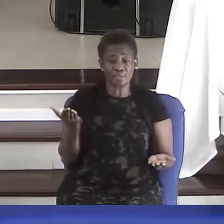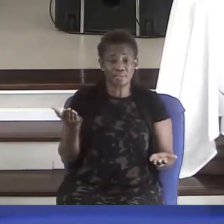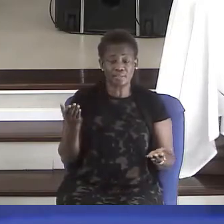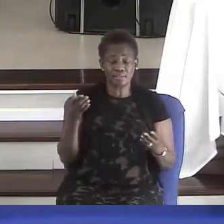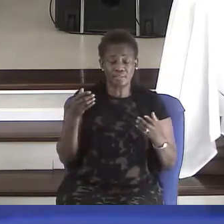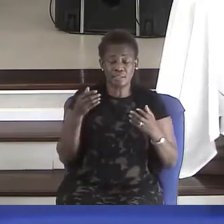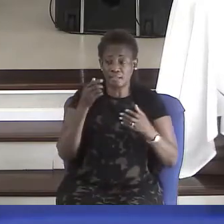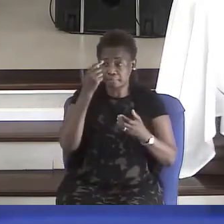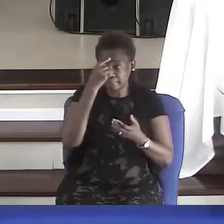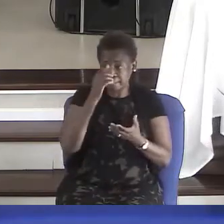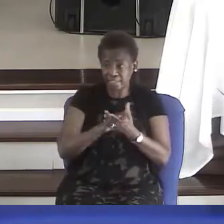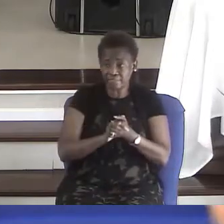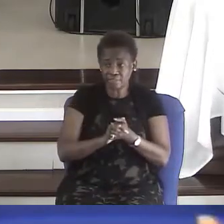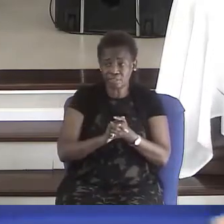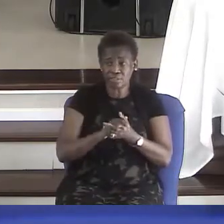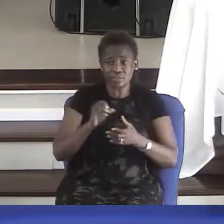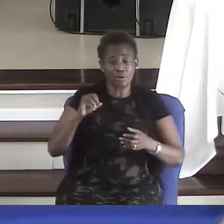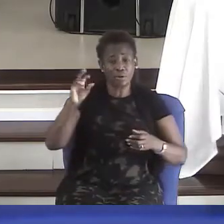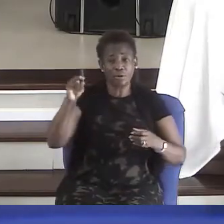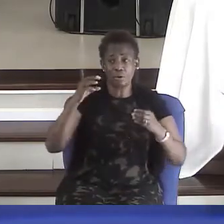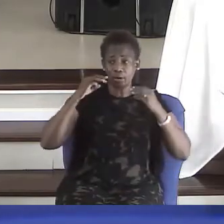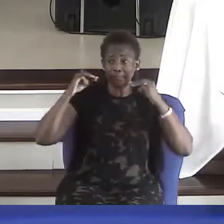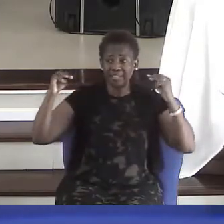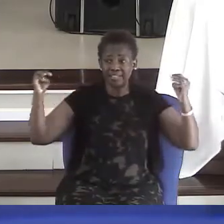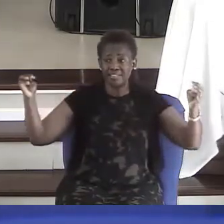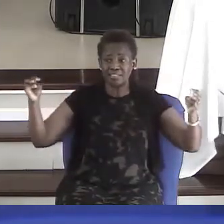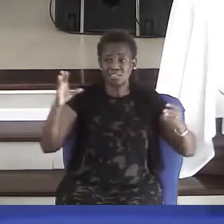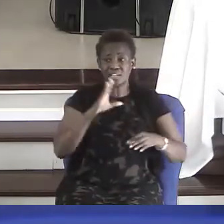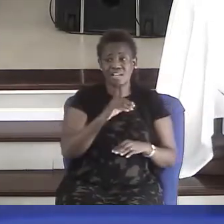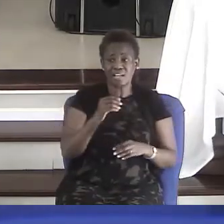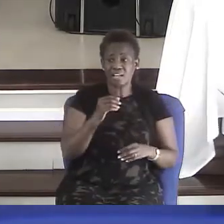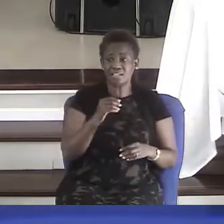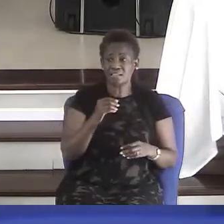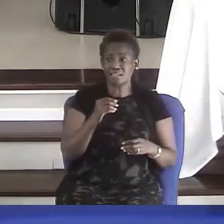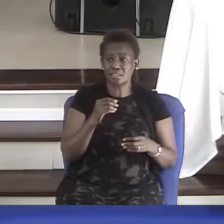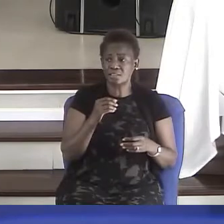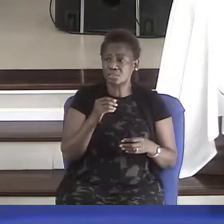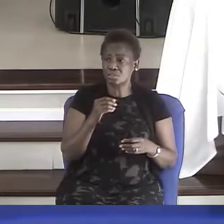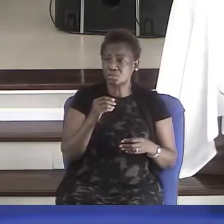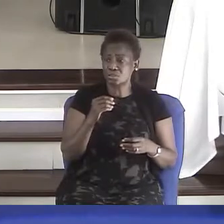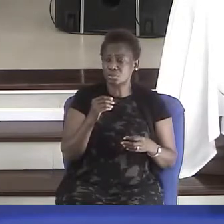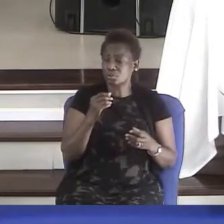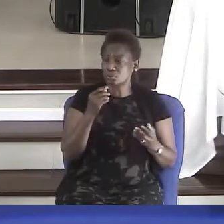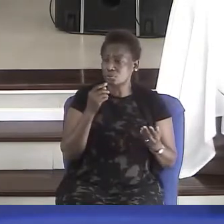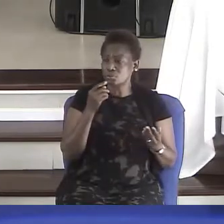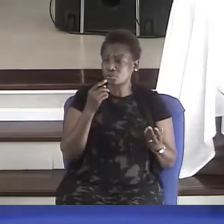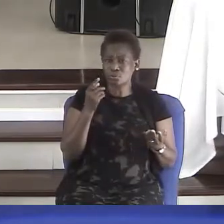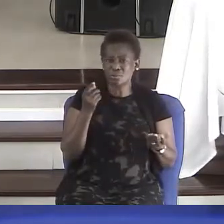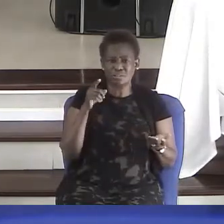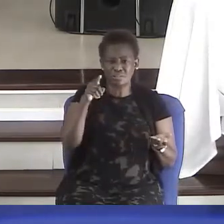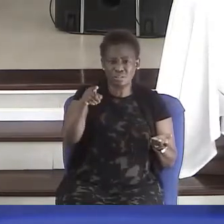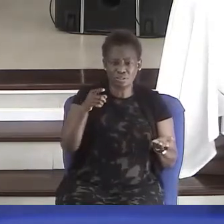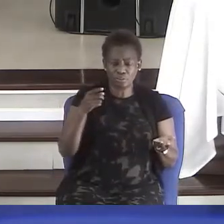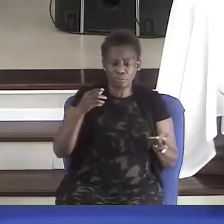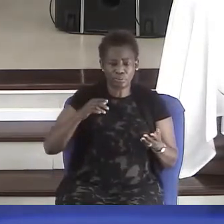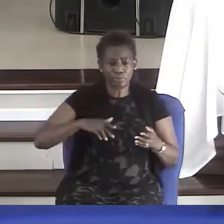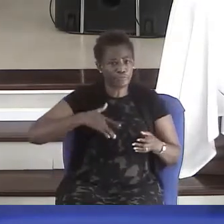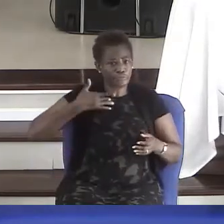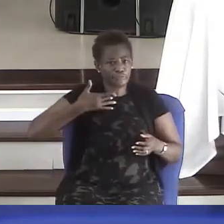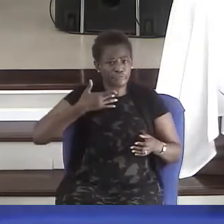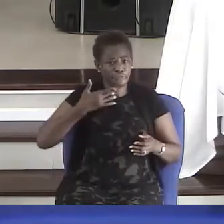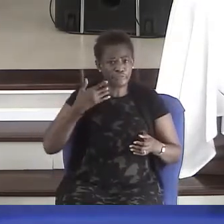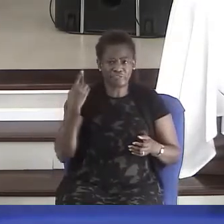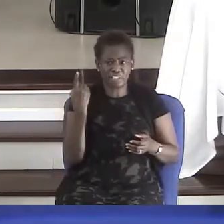Oh, this message has been echoed all over. Who believes it? Do you feel lonely today when you go